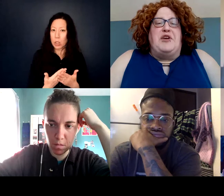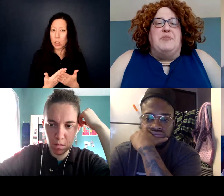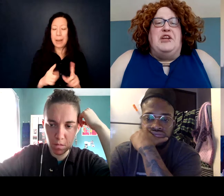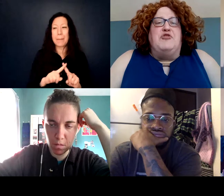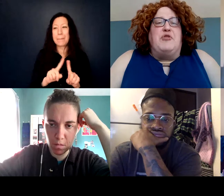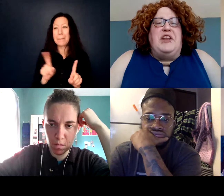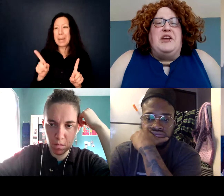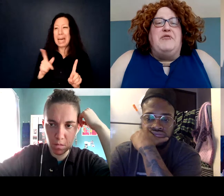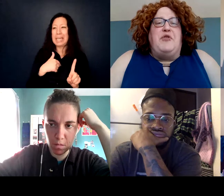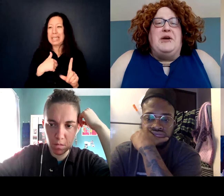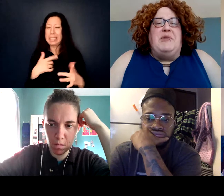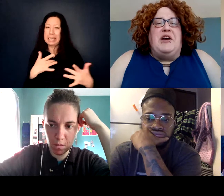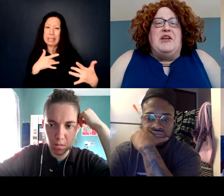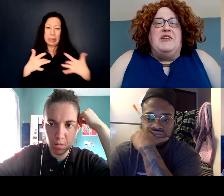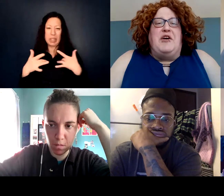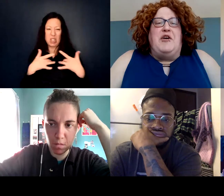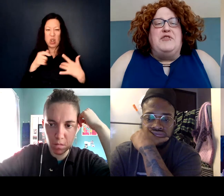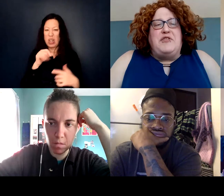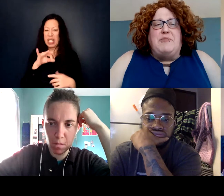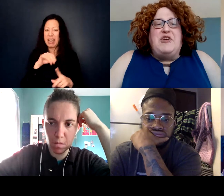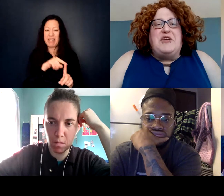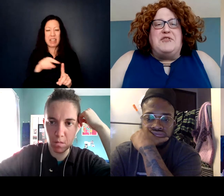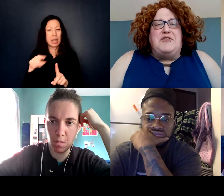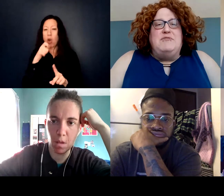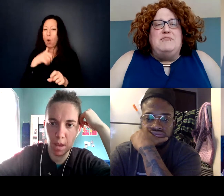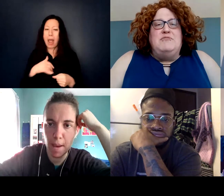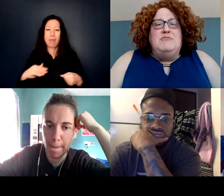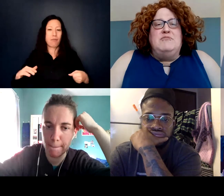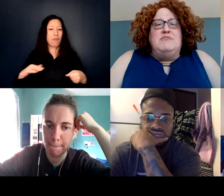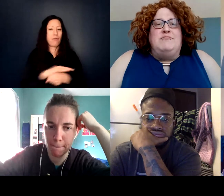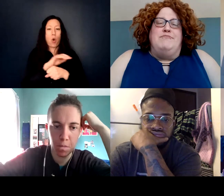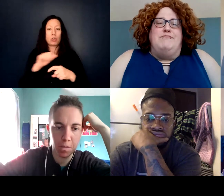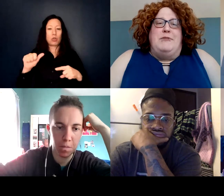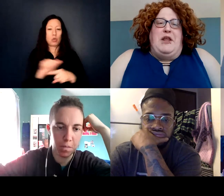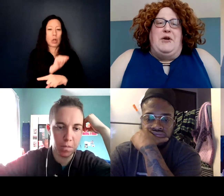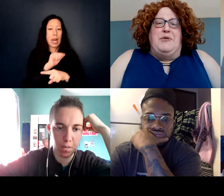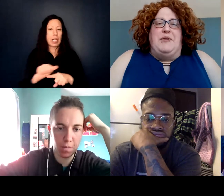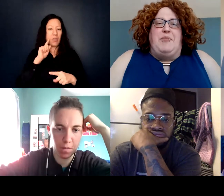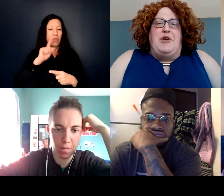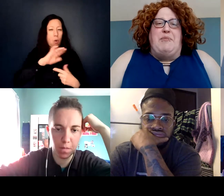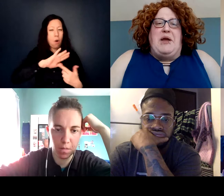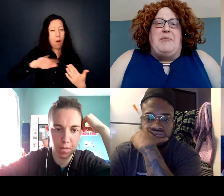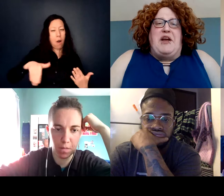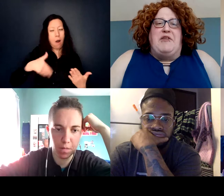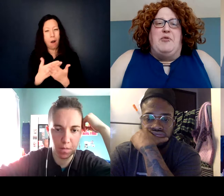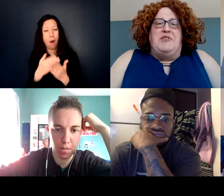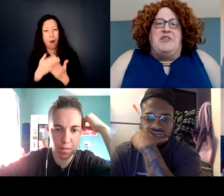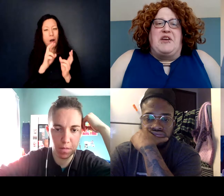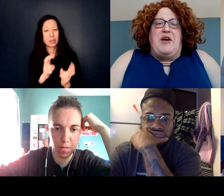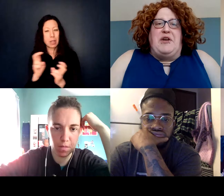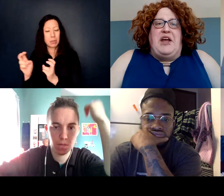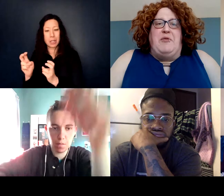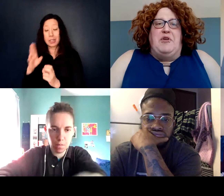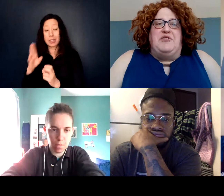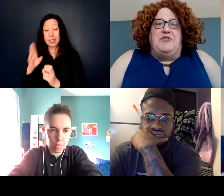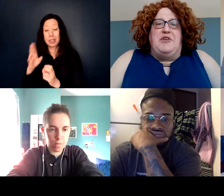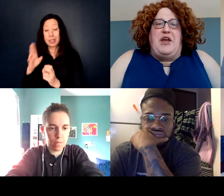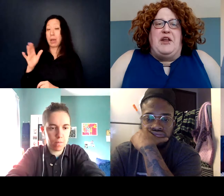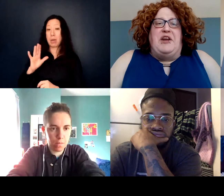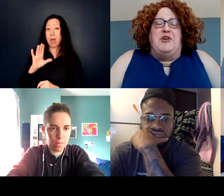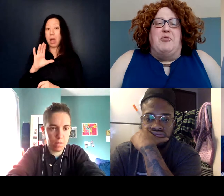not having complete training for them on all subjects. You know, part of my background was at the county.